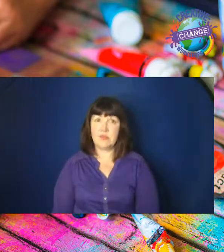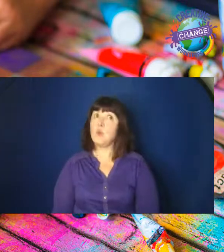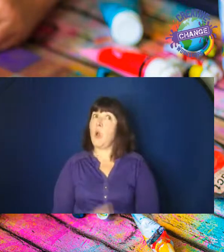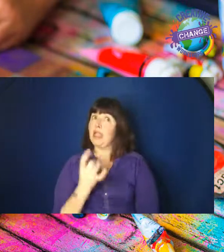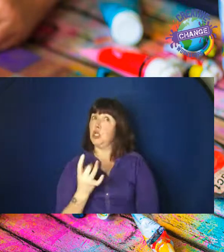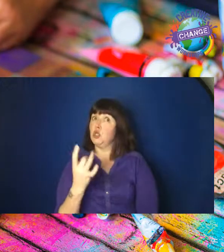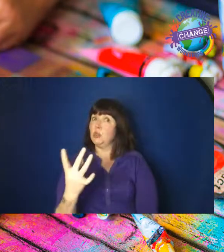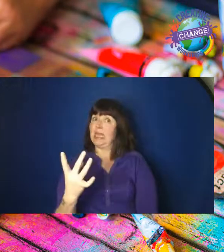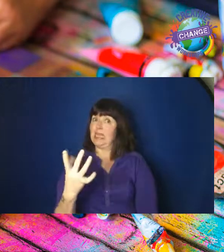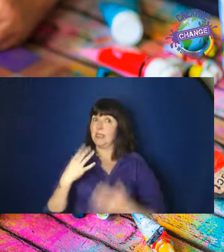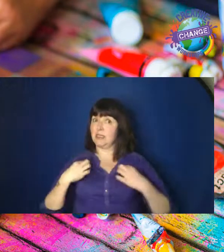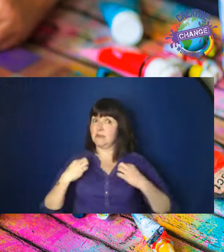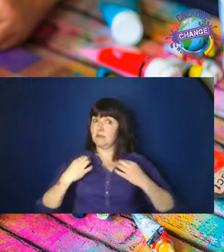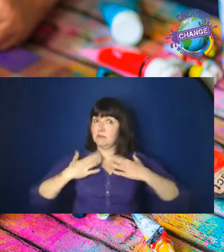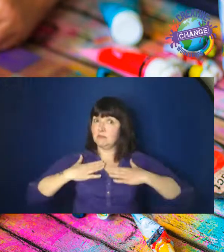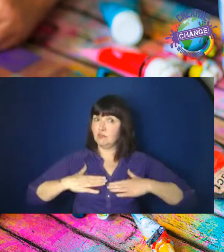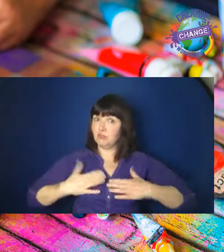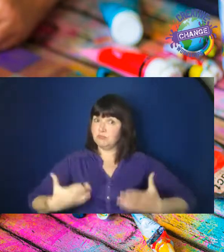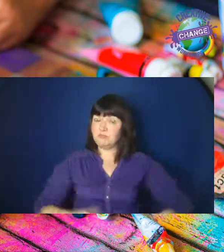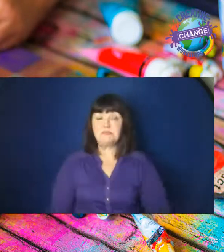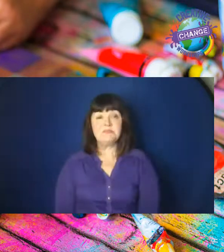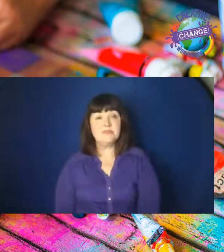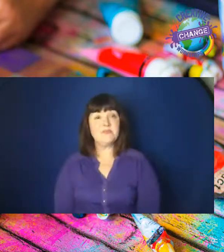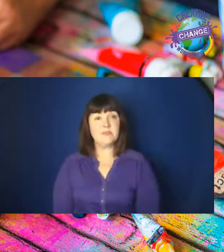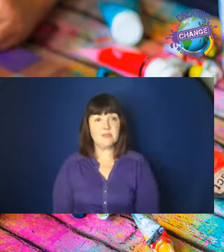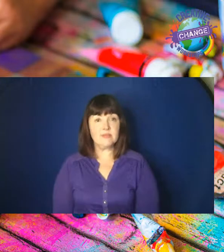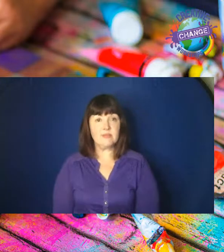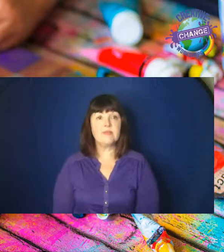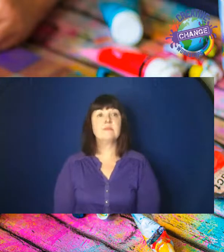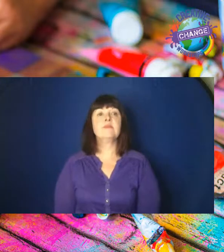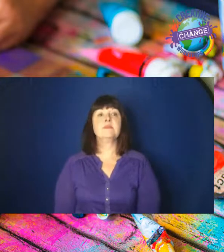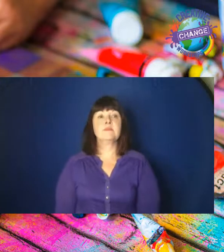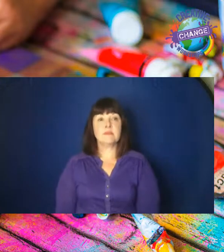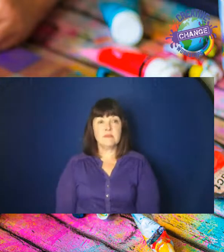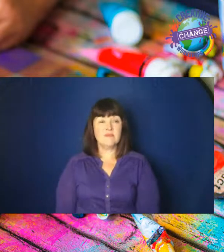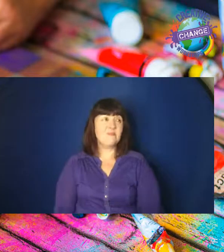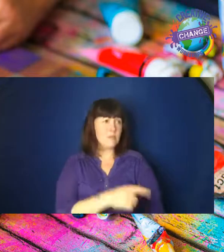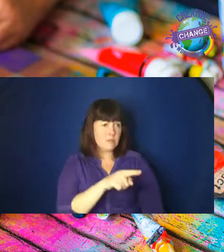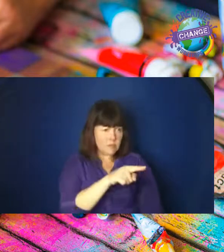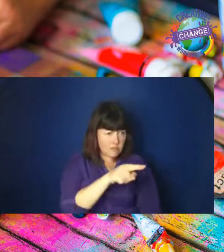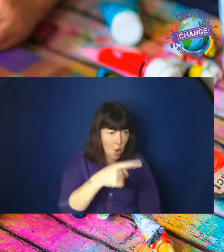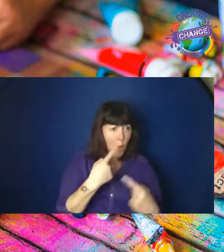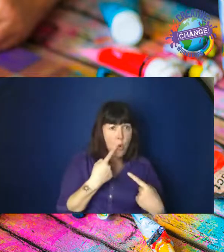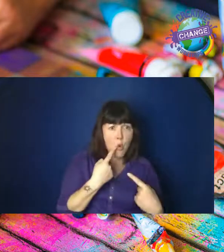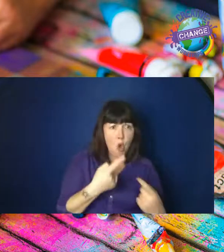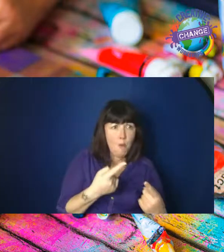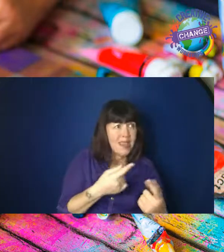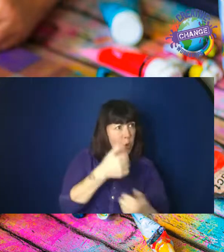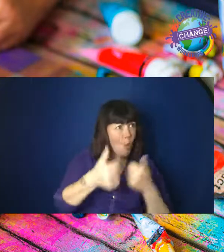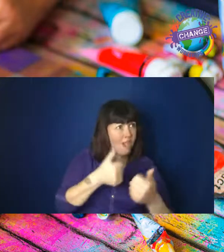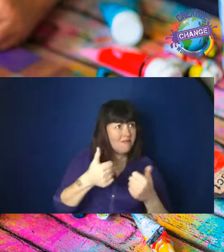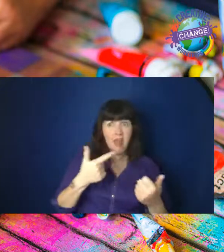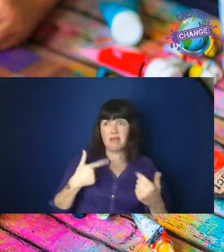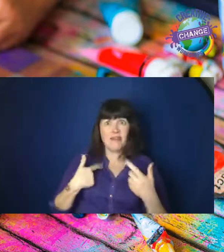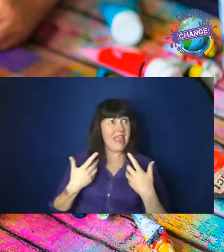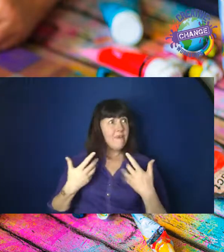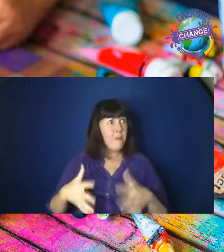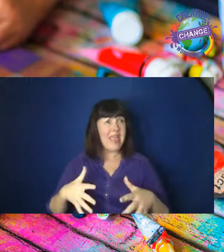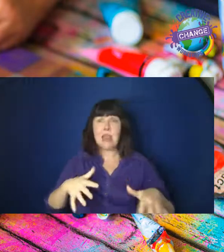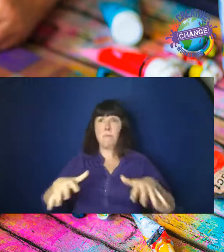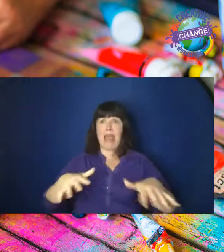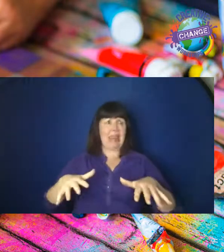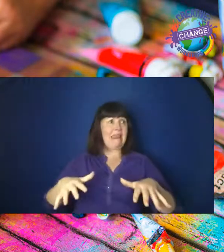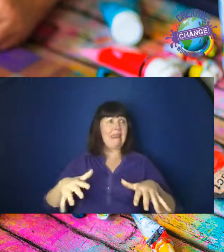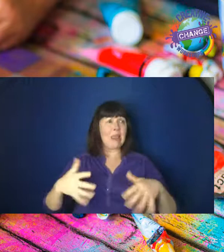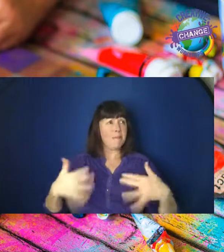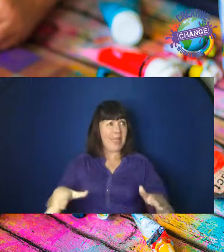yeah, it works. Well done for showing after the panic attack. That is most of the battle won. And in all seriousness, like I think most